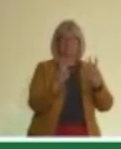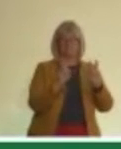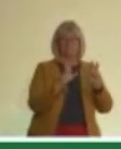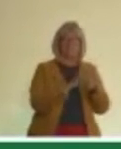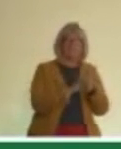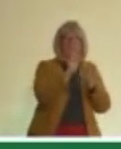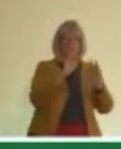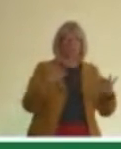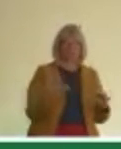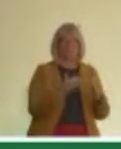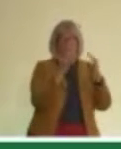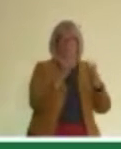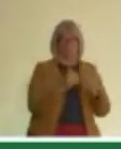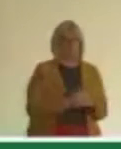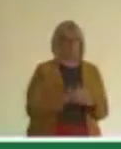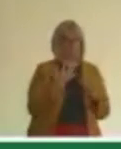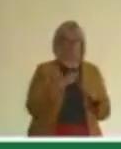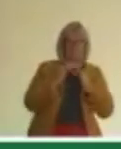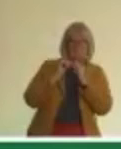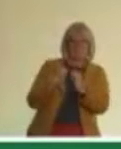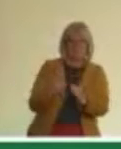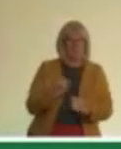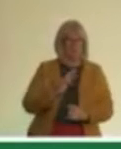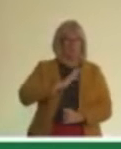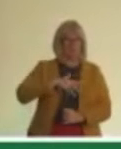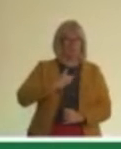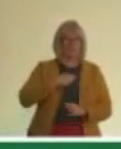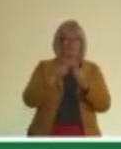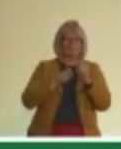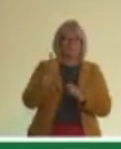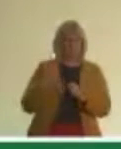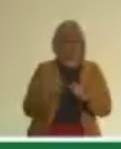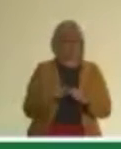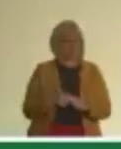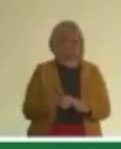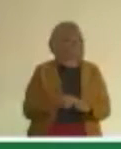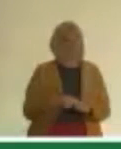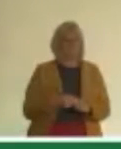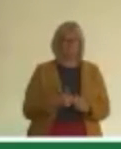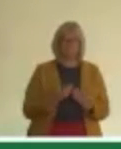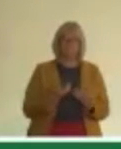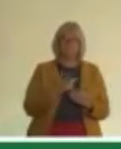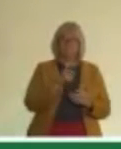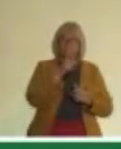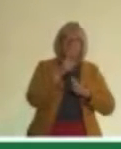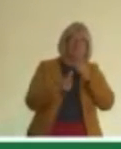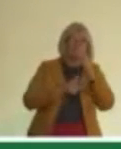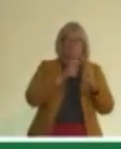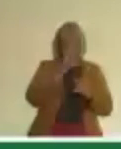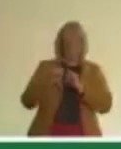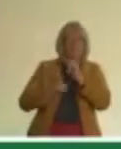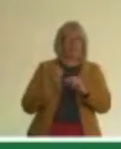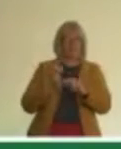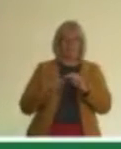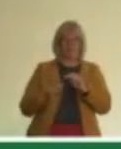actively demonising trans people and used dangerous rhetoric of illegal migrants. Let me say that migration is natural. Humans